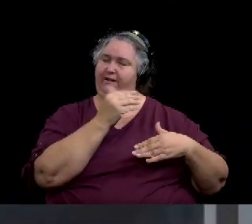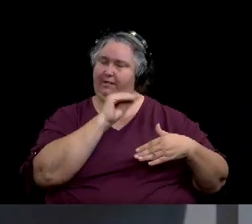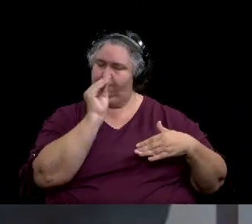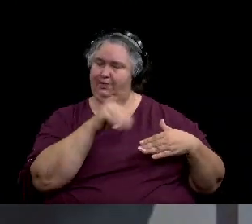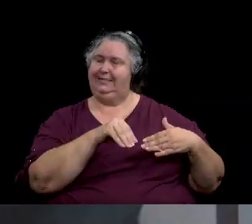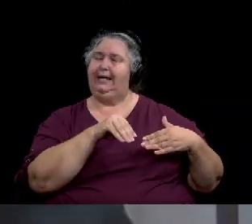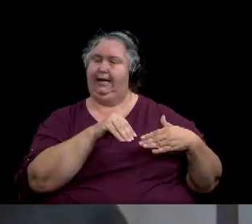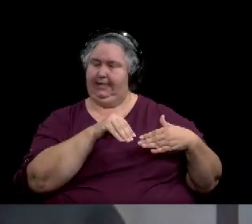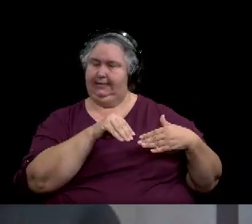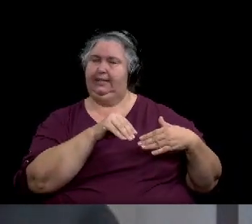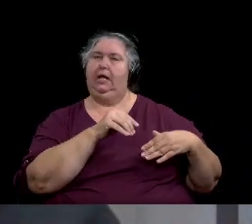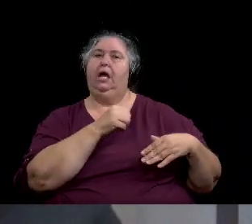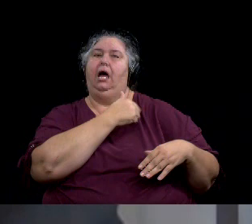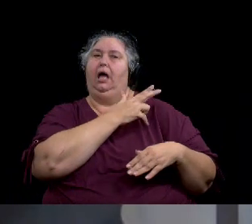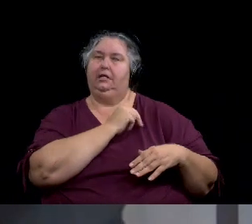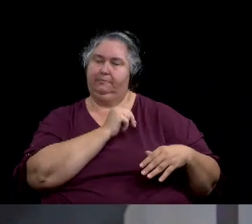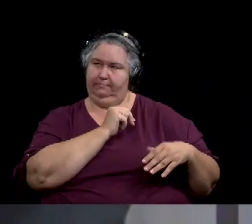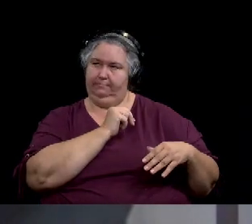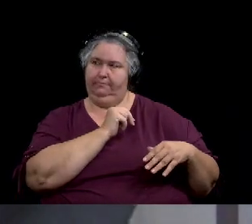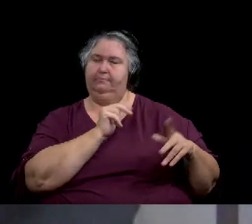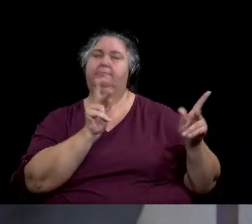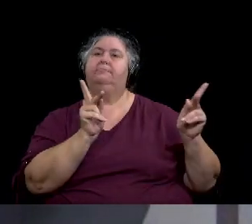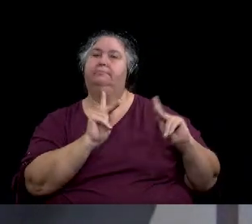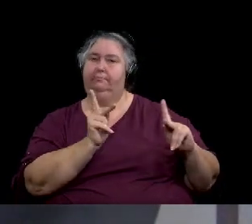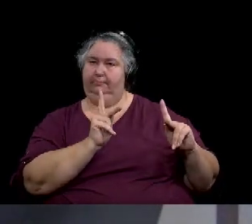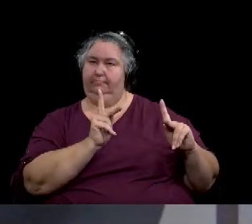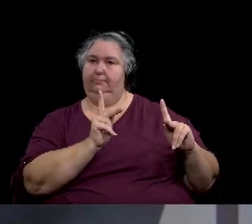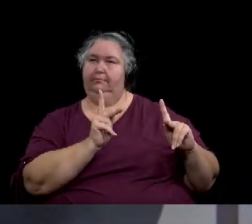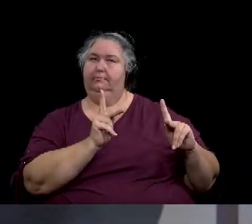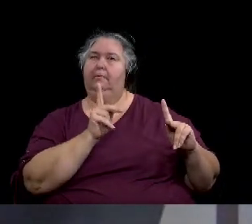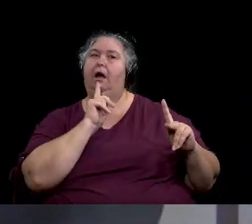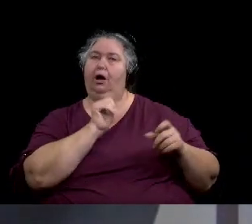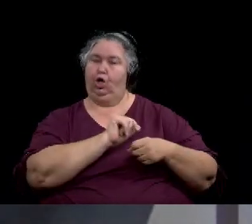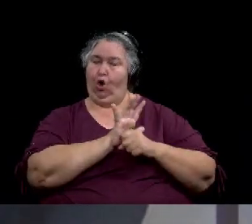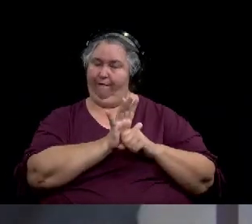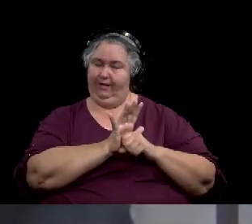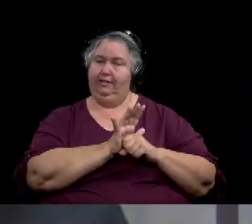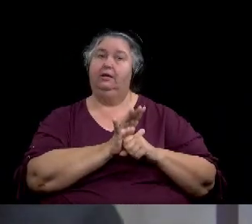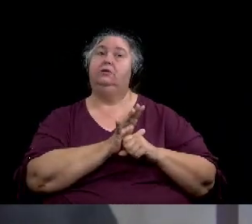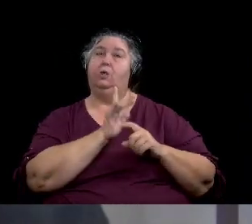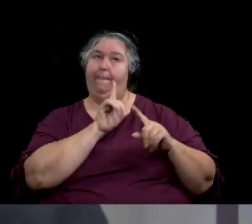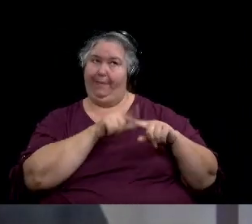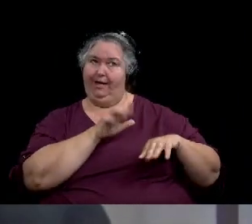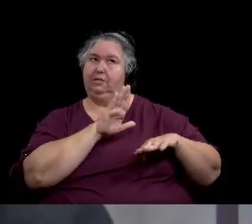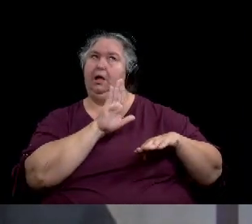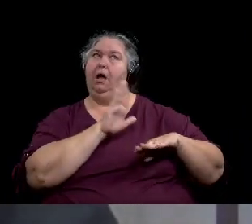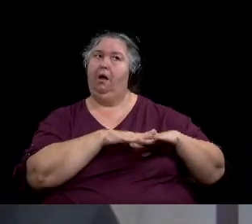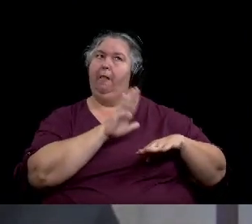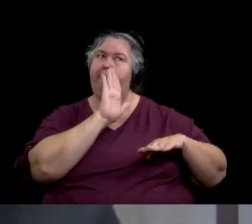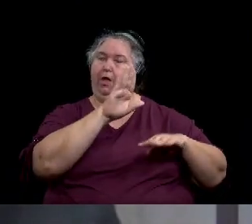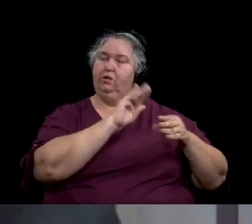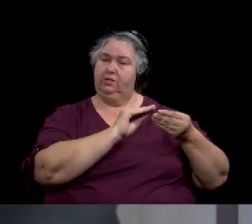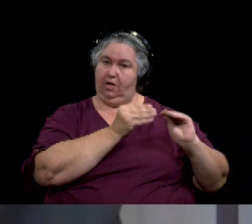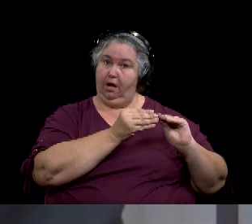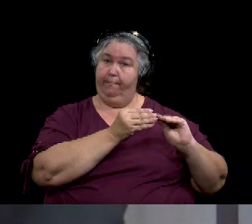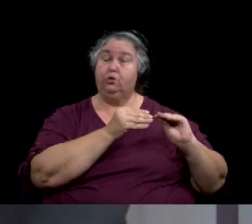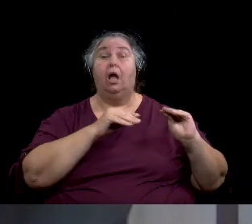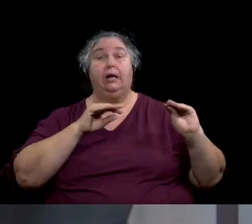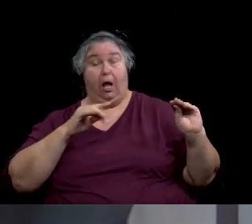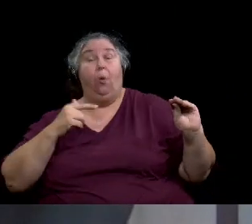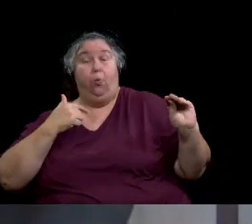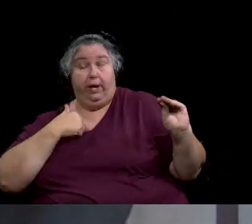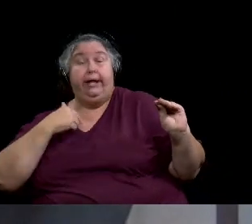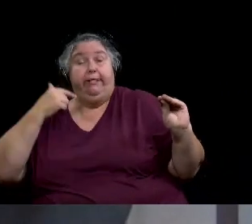hospitalized patients are COVID patients. And we think that